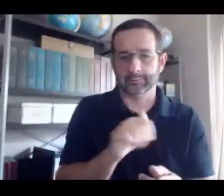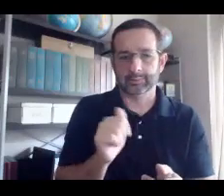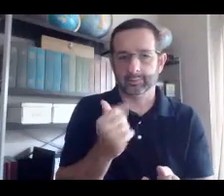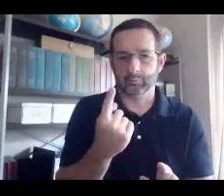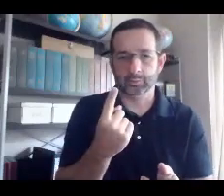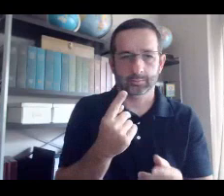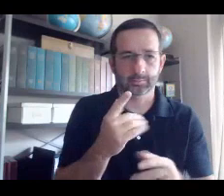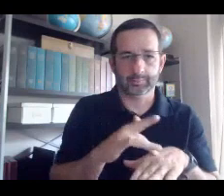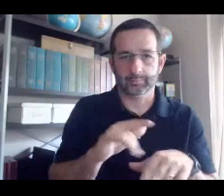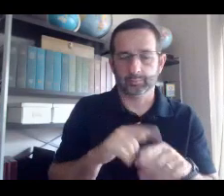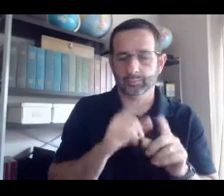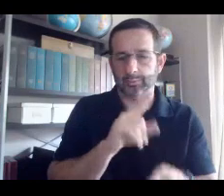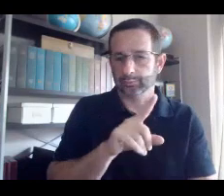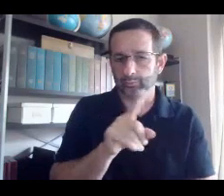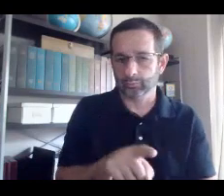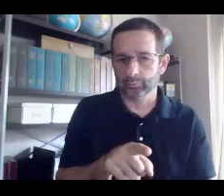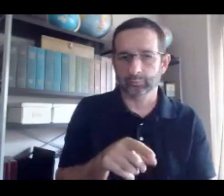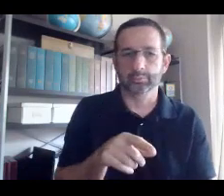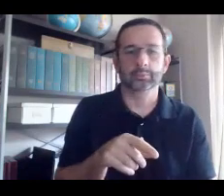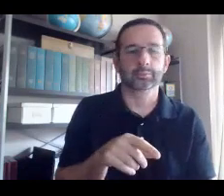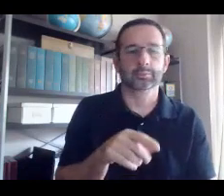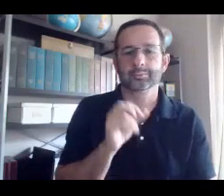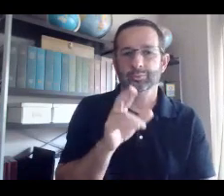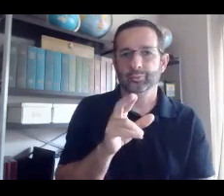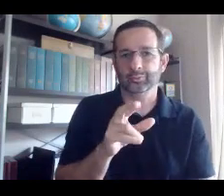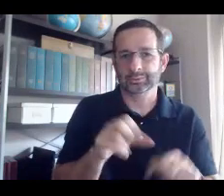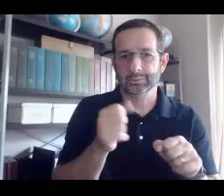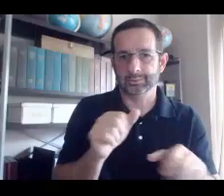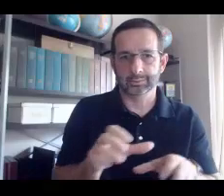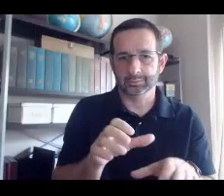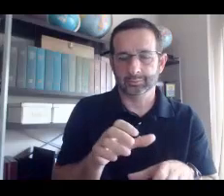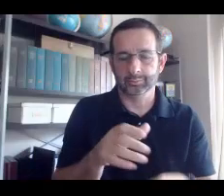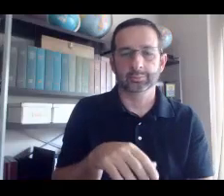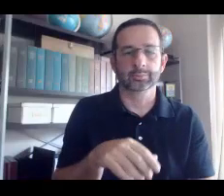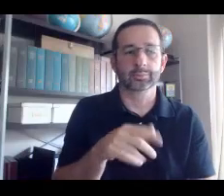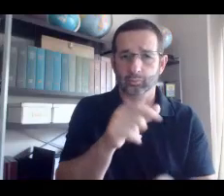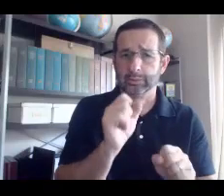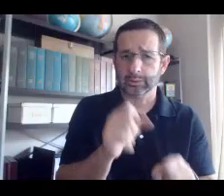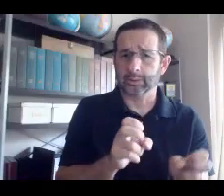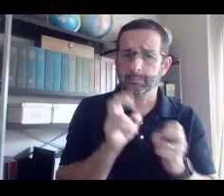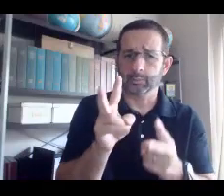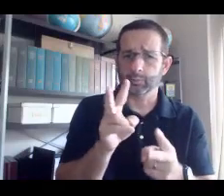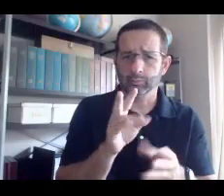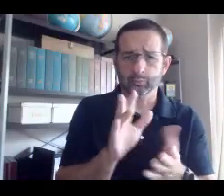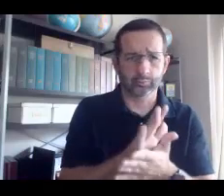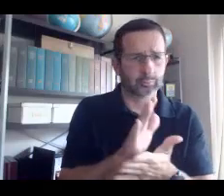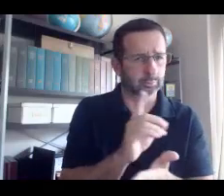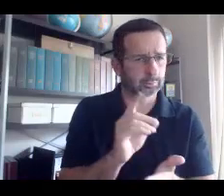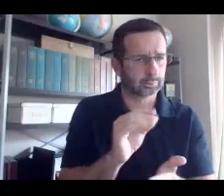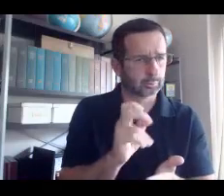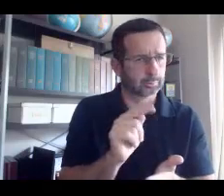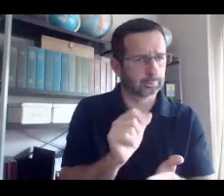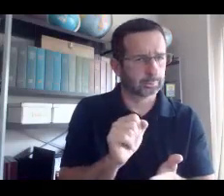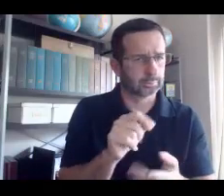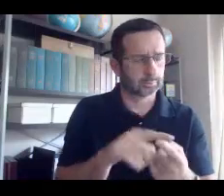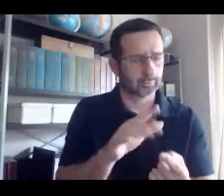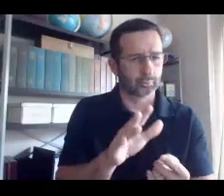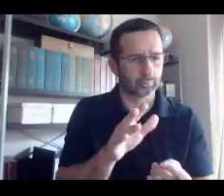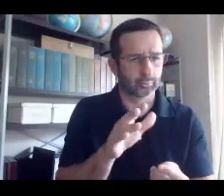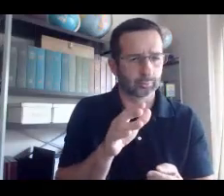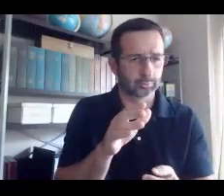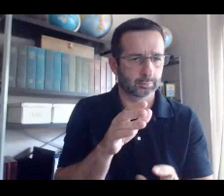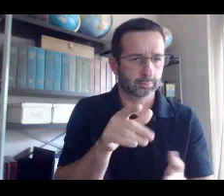website. However, we will not have anyone available to answer questions or take any action. You can